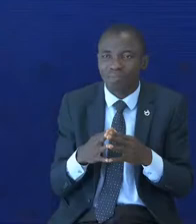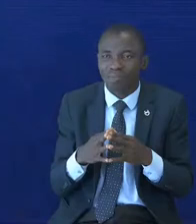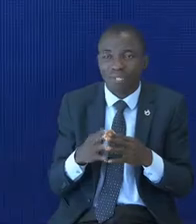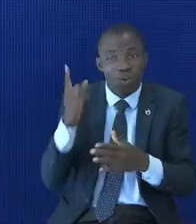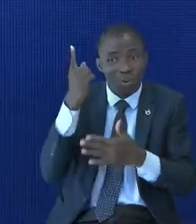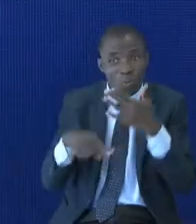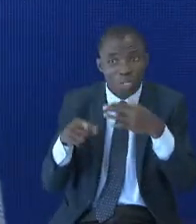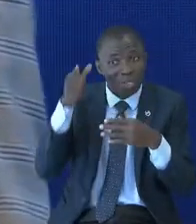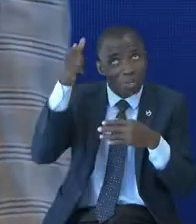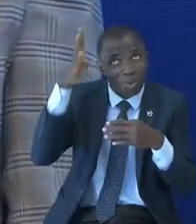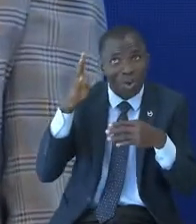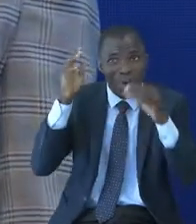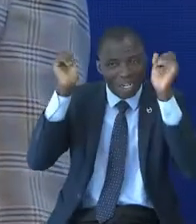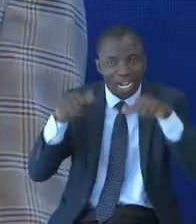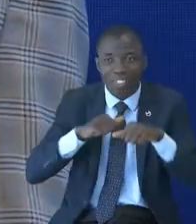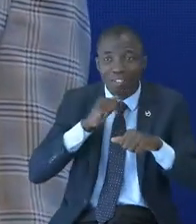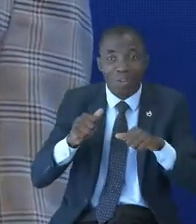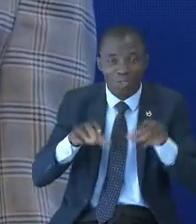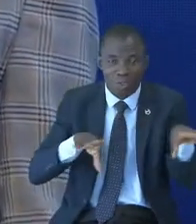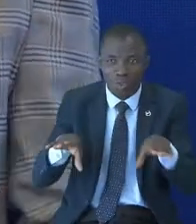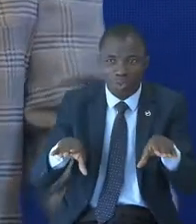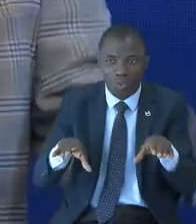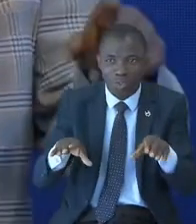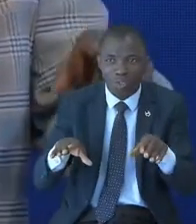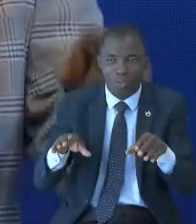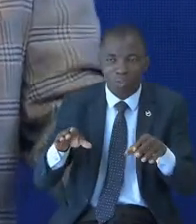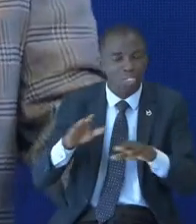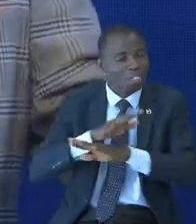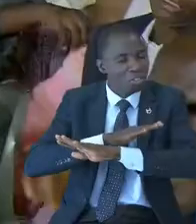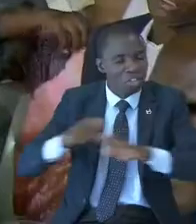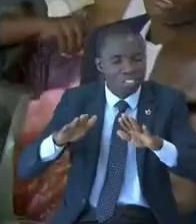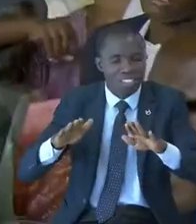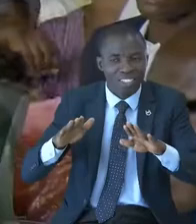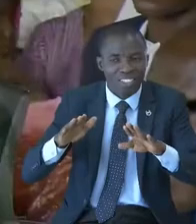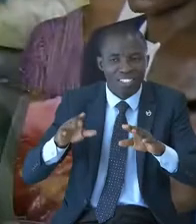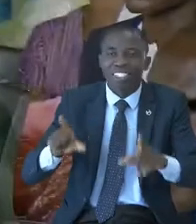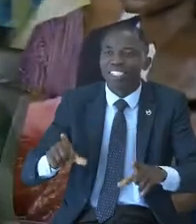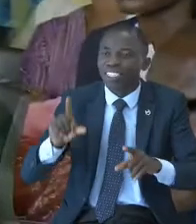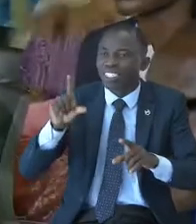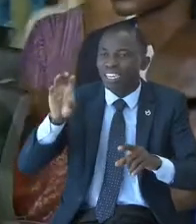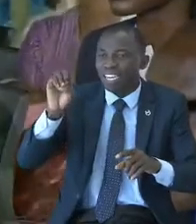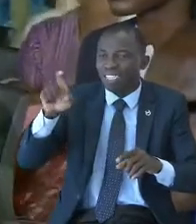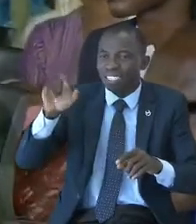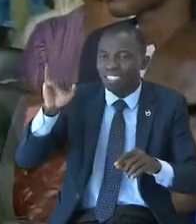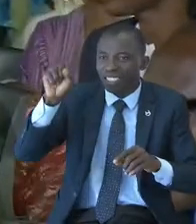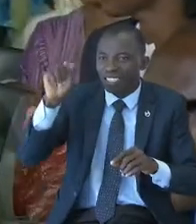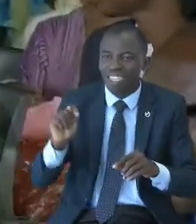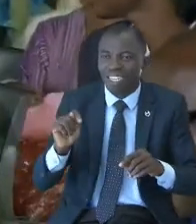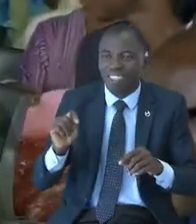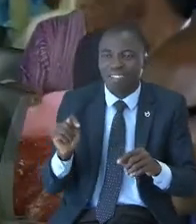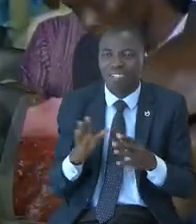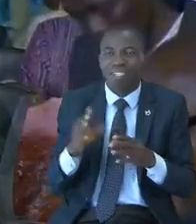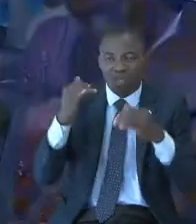What God cannot do does not exist.